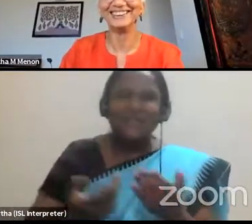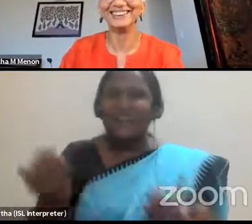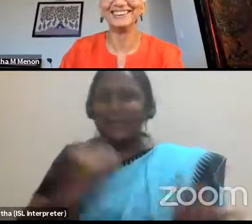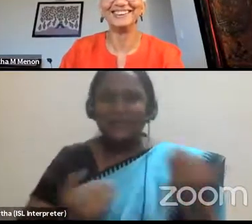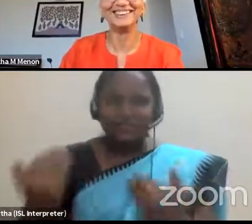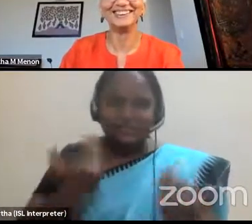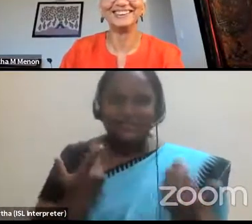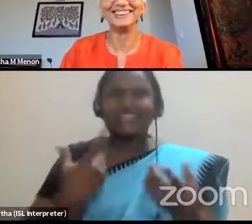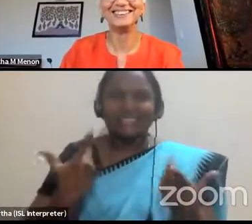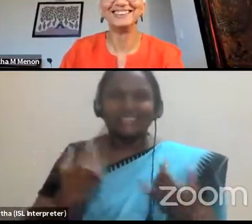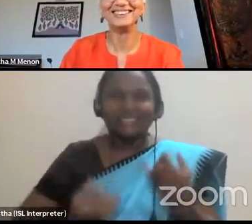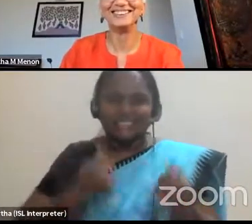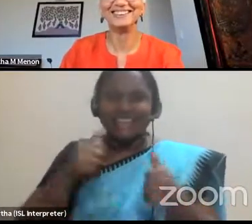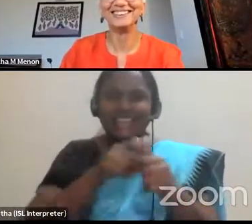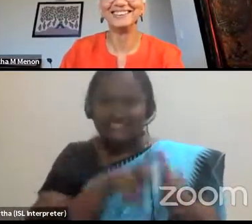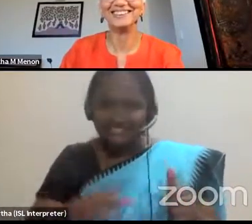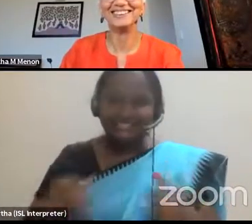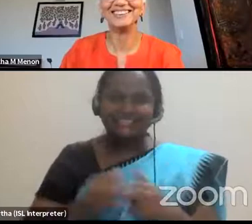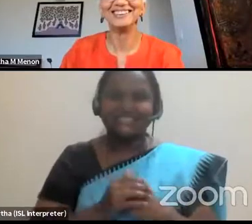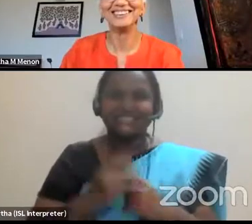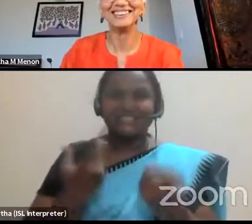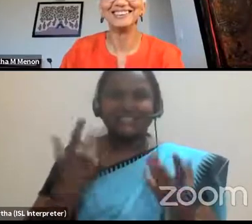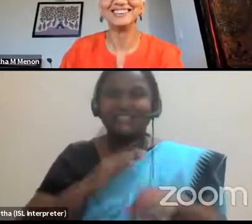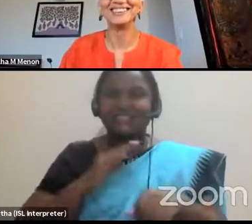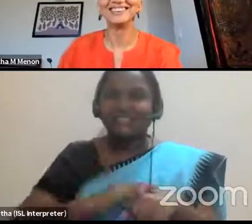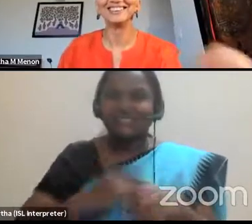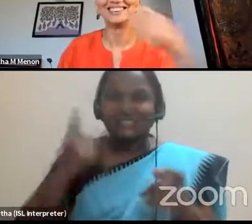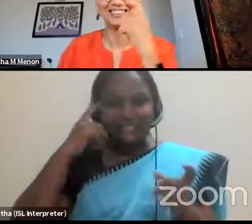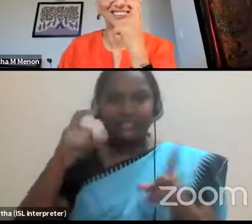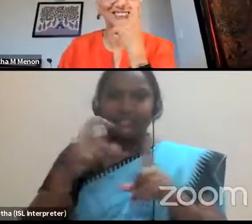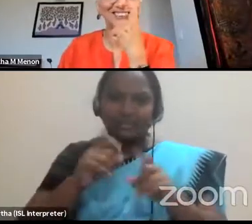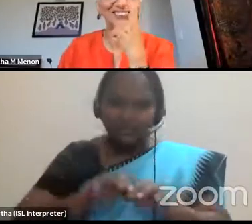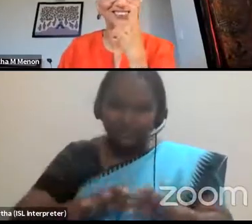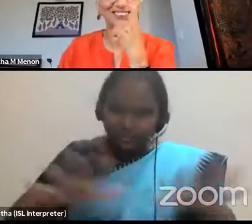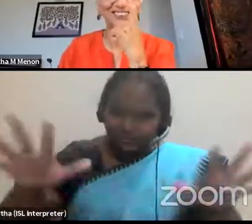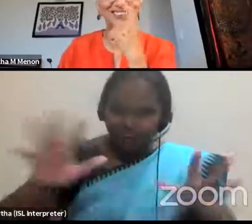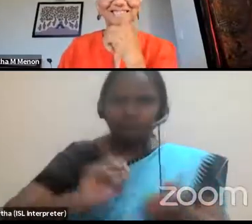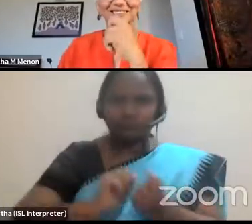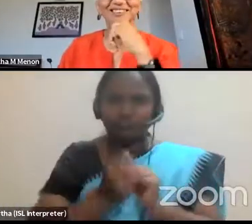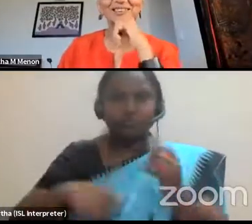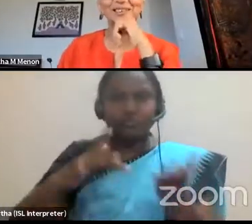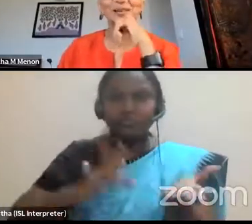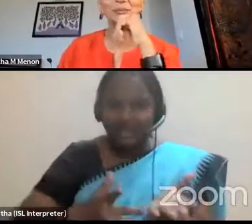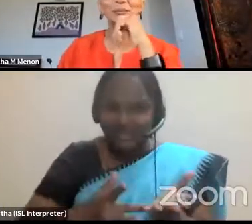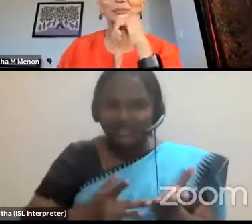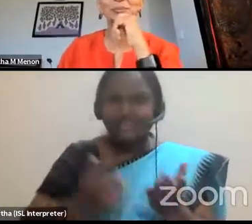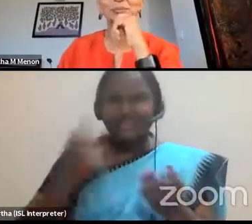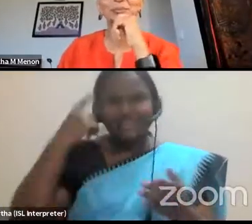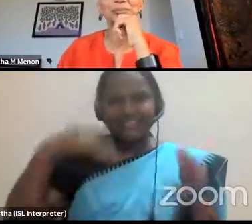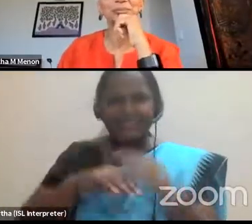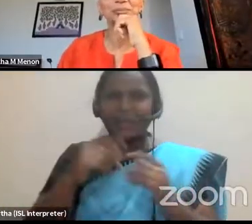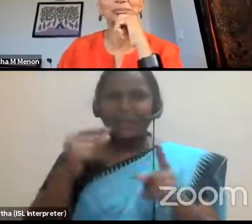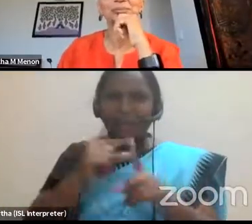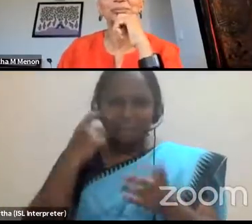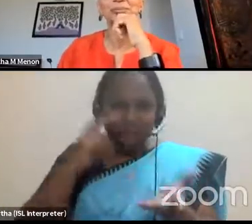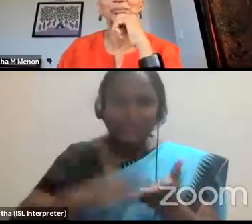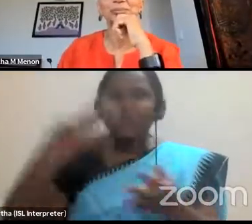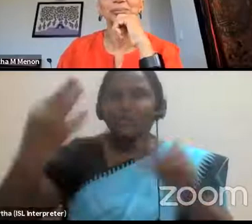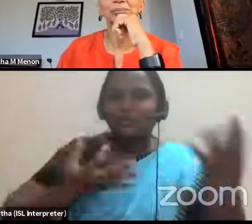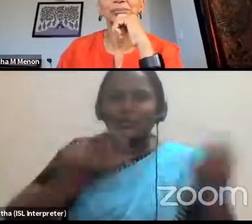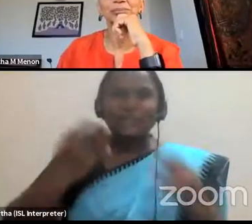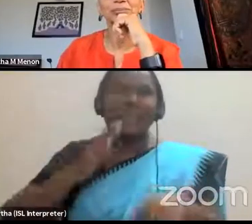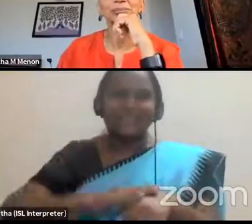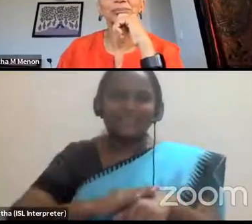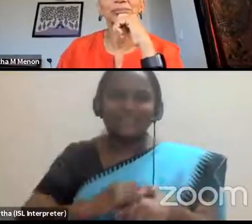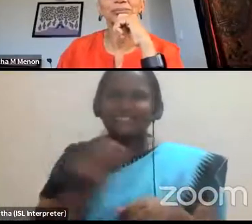I know Accenture is so expert in digital transformation and all the technologies that underpin new experiences. Can